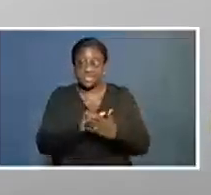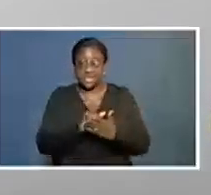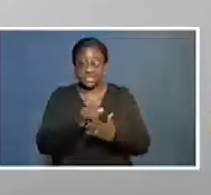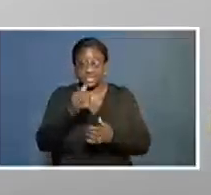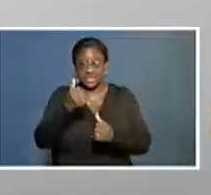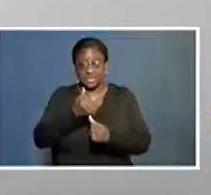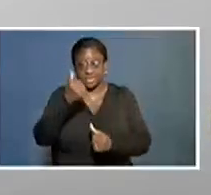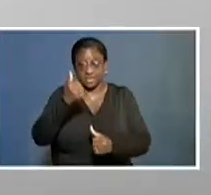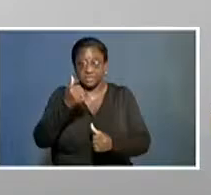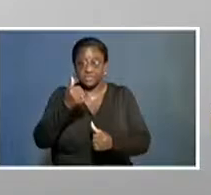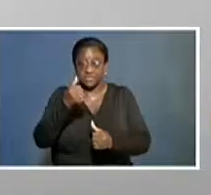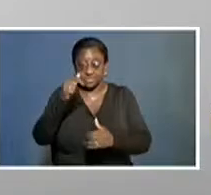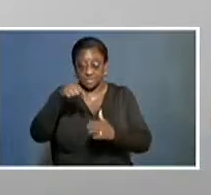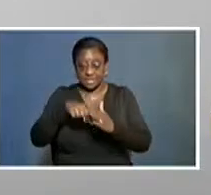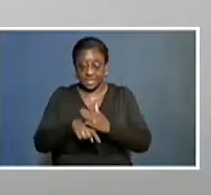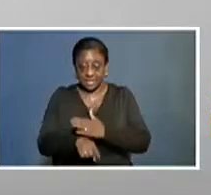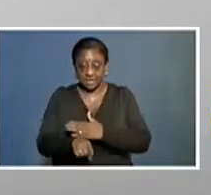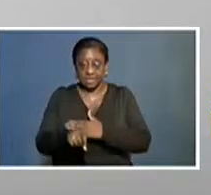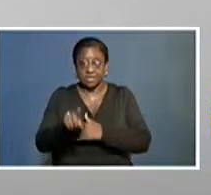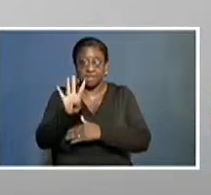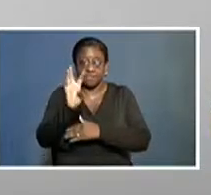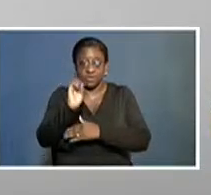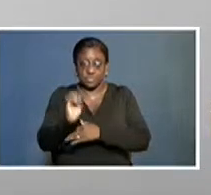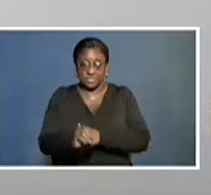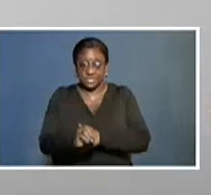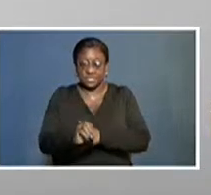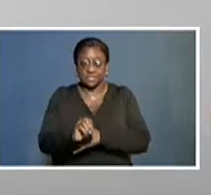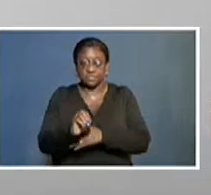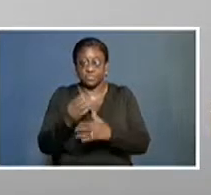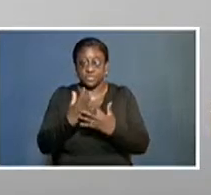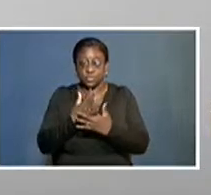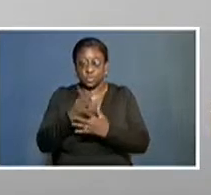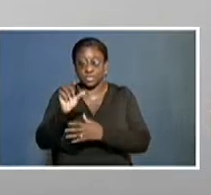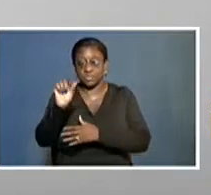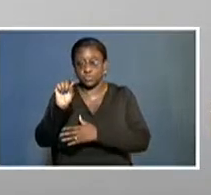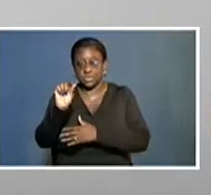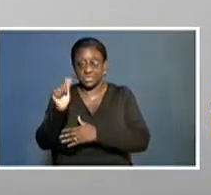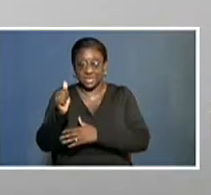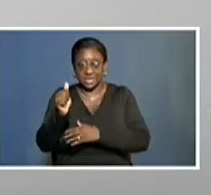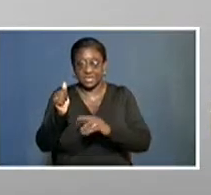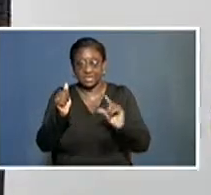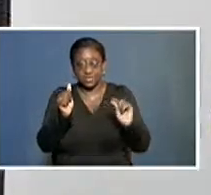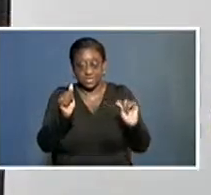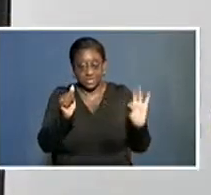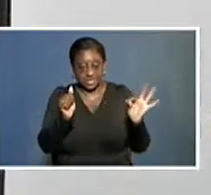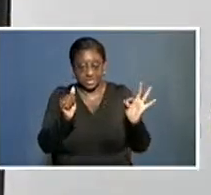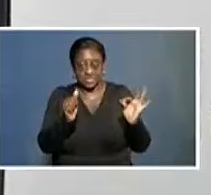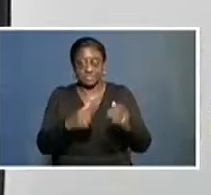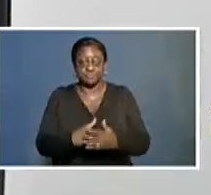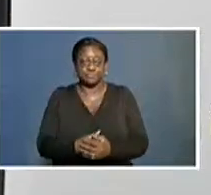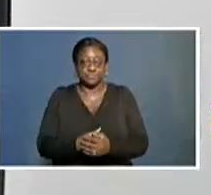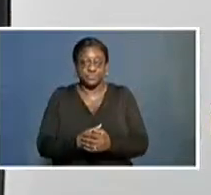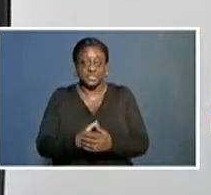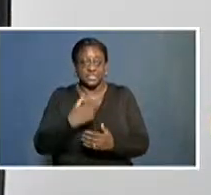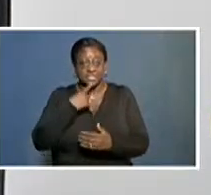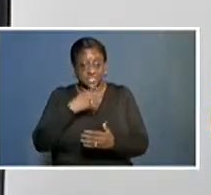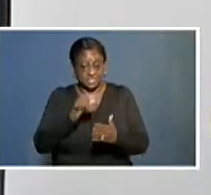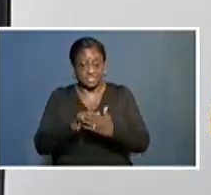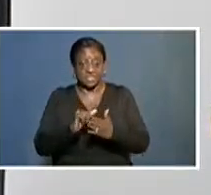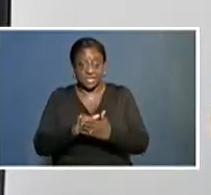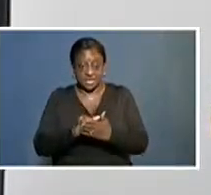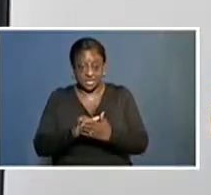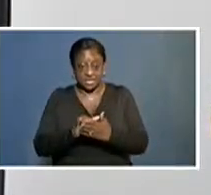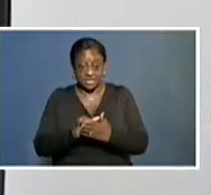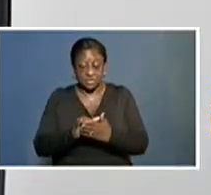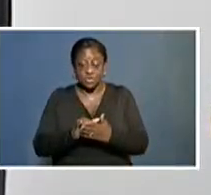deaths declined by 40% between 2010 and 2019. We have achieved